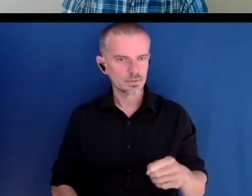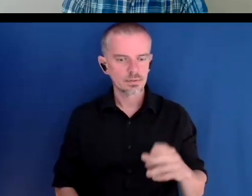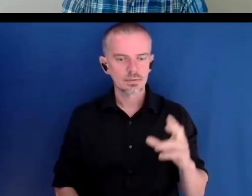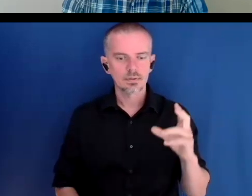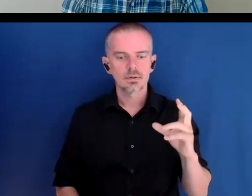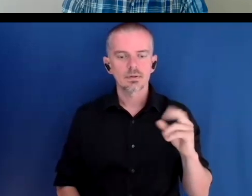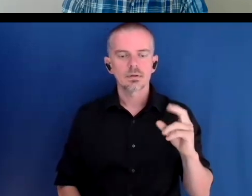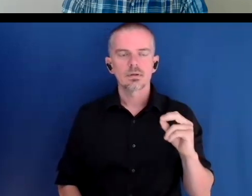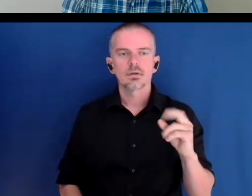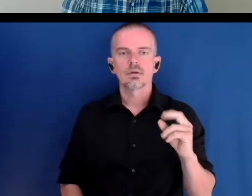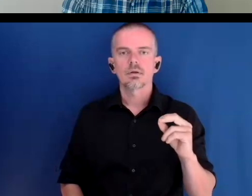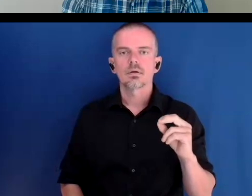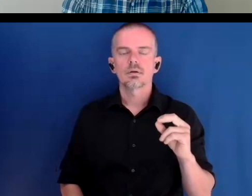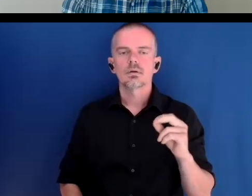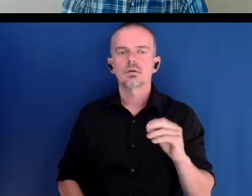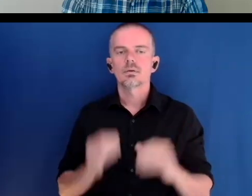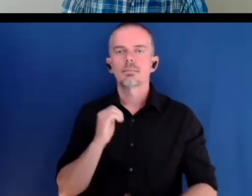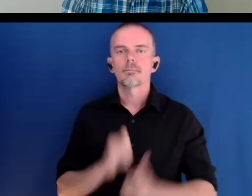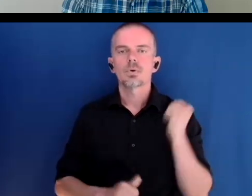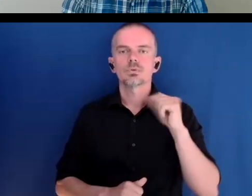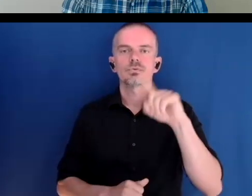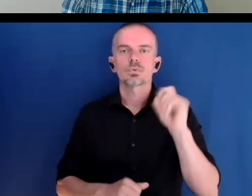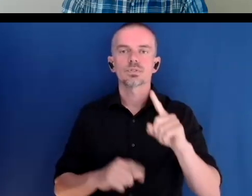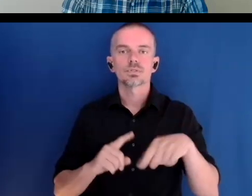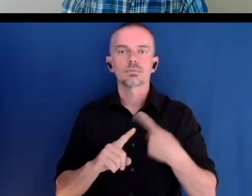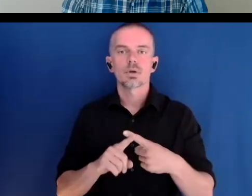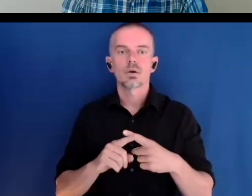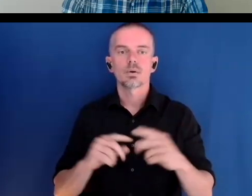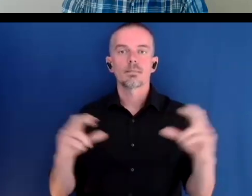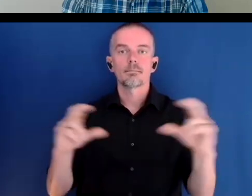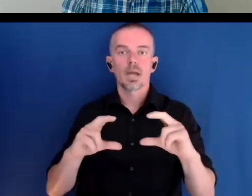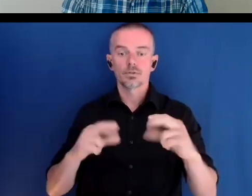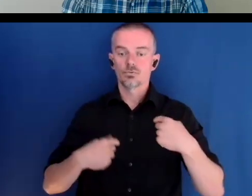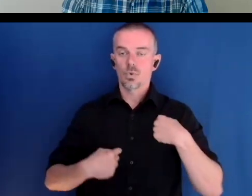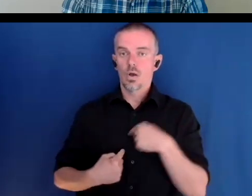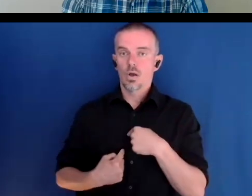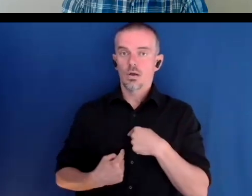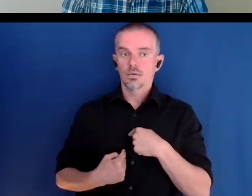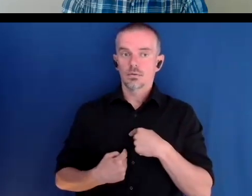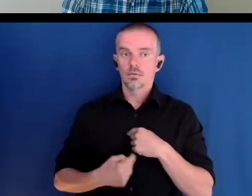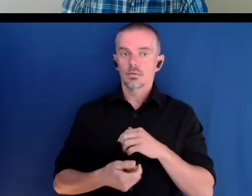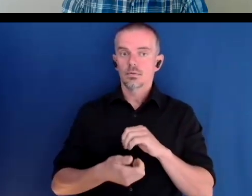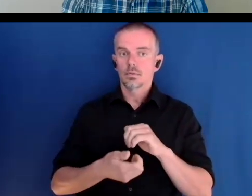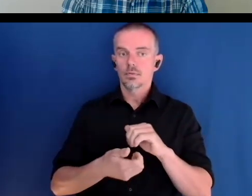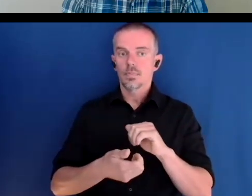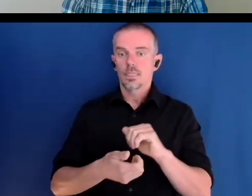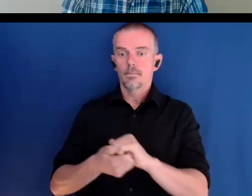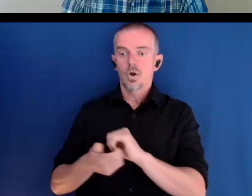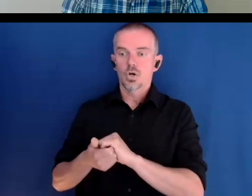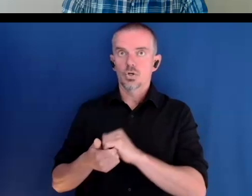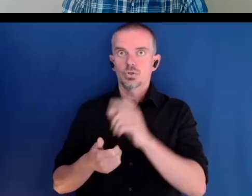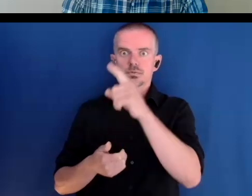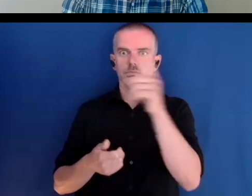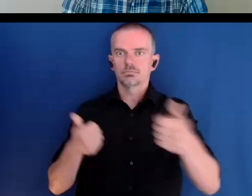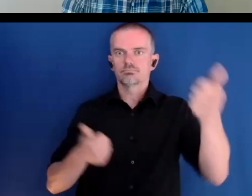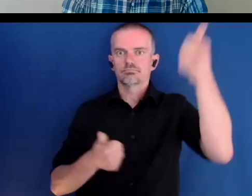the questions when it comes to match for us with partners have been solved at a higher level at the